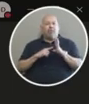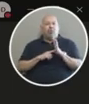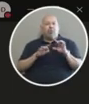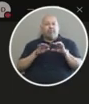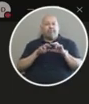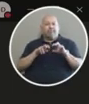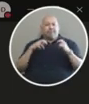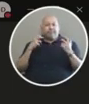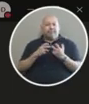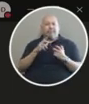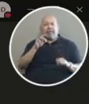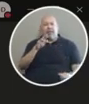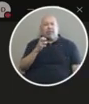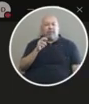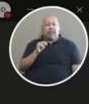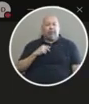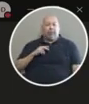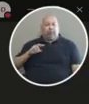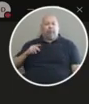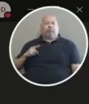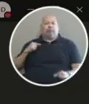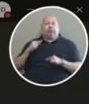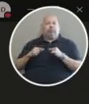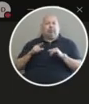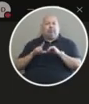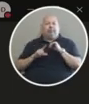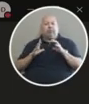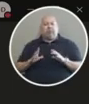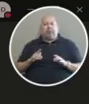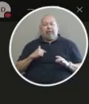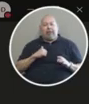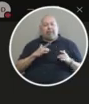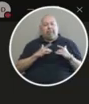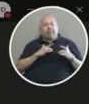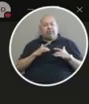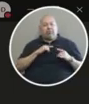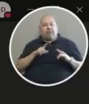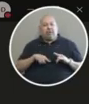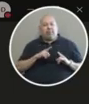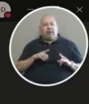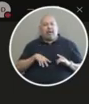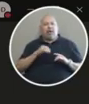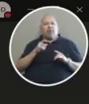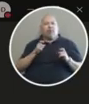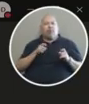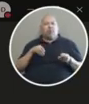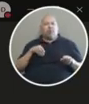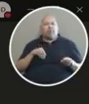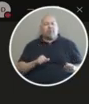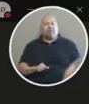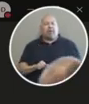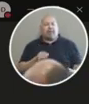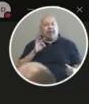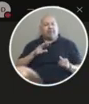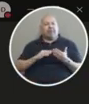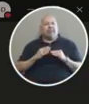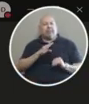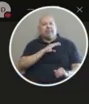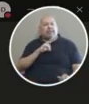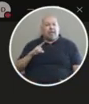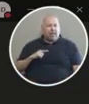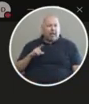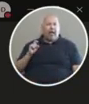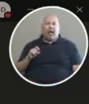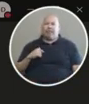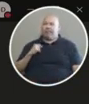arena. As a third-generation El Pasoan, I'm concerned about the out-of-control spending of the city council, and I